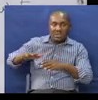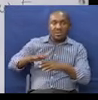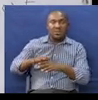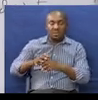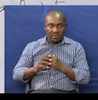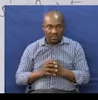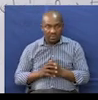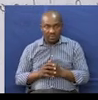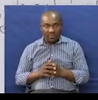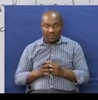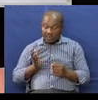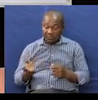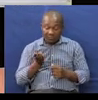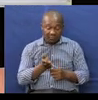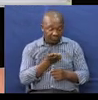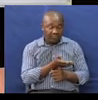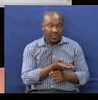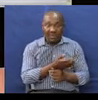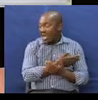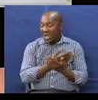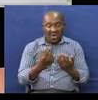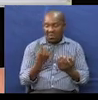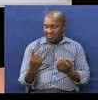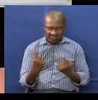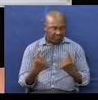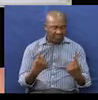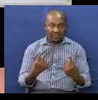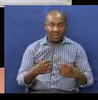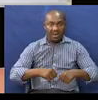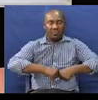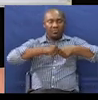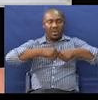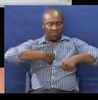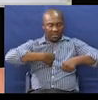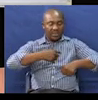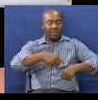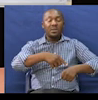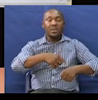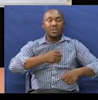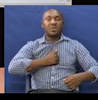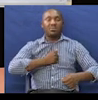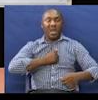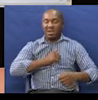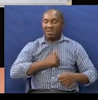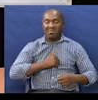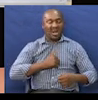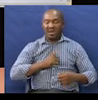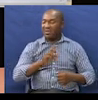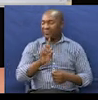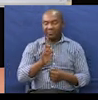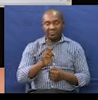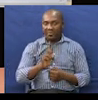Therefore, in this case, no individual claimed to have an ownership of any